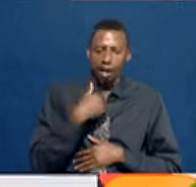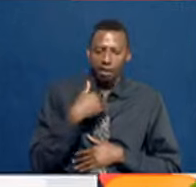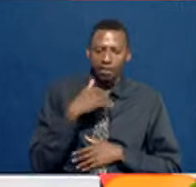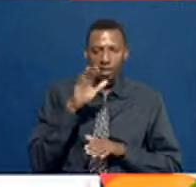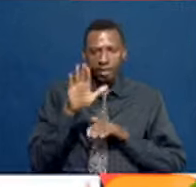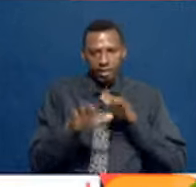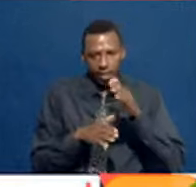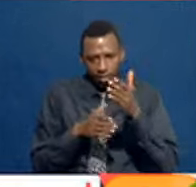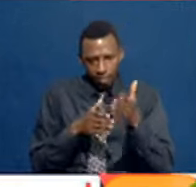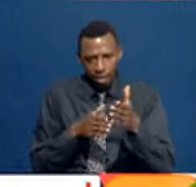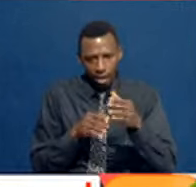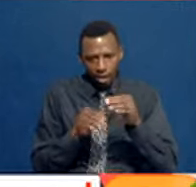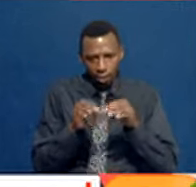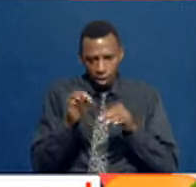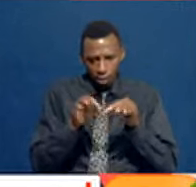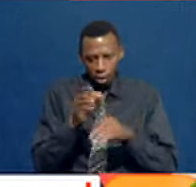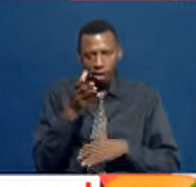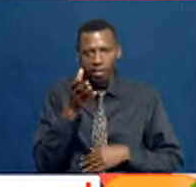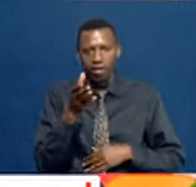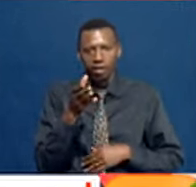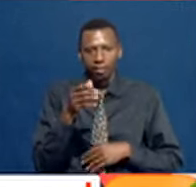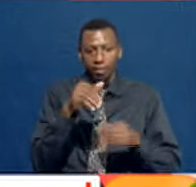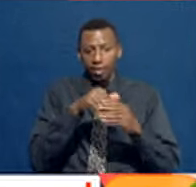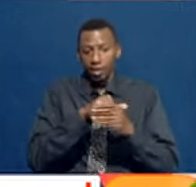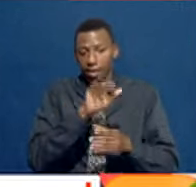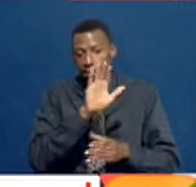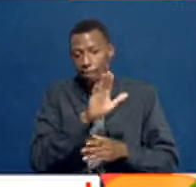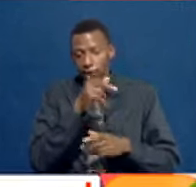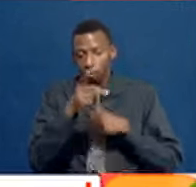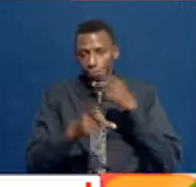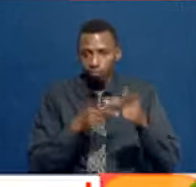are put in place, and within that very process,